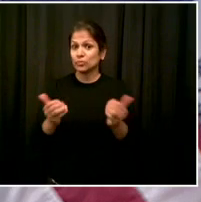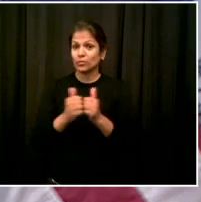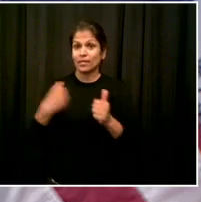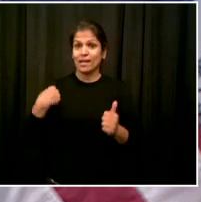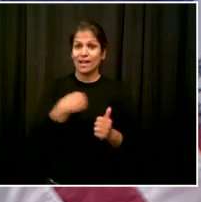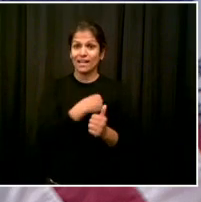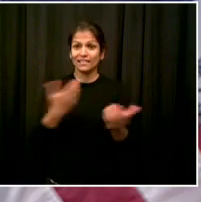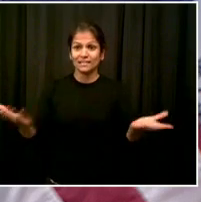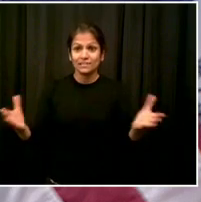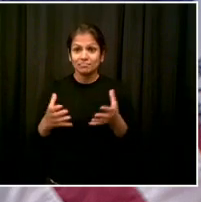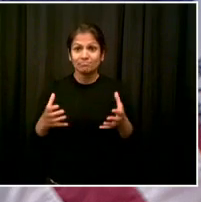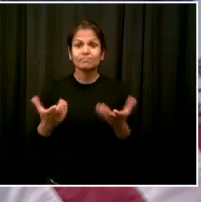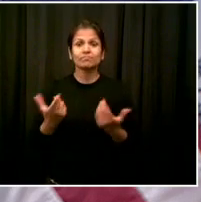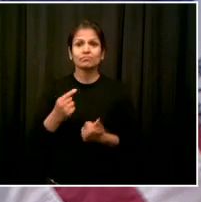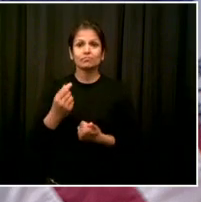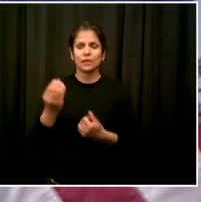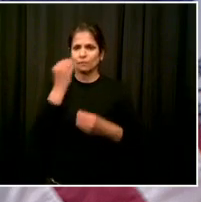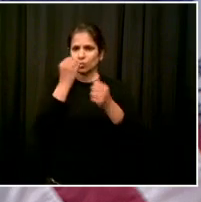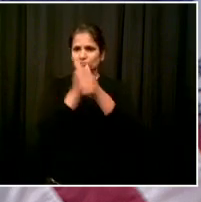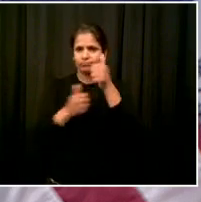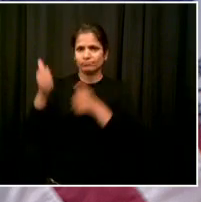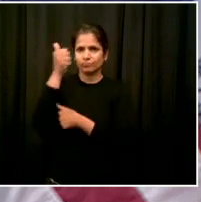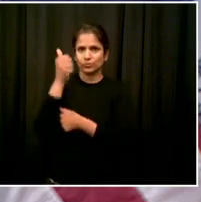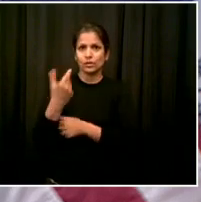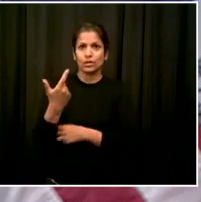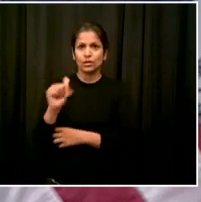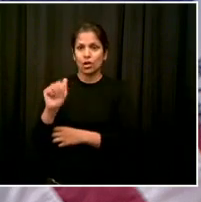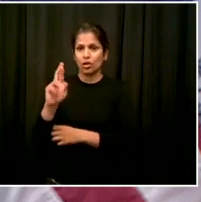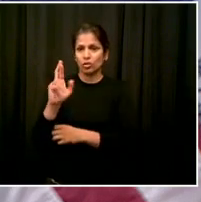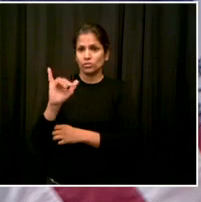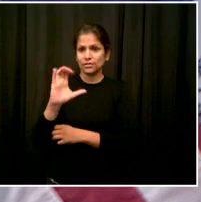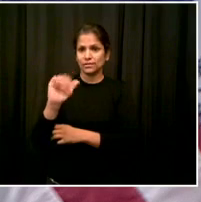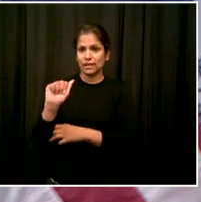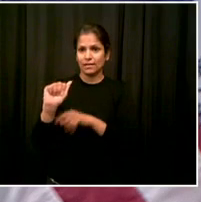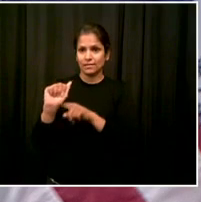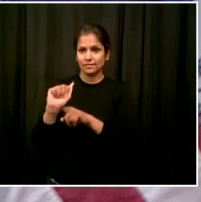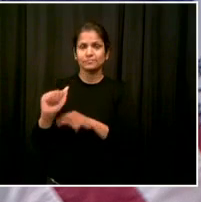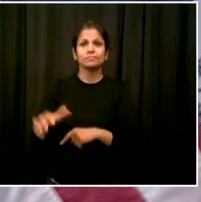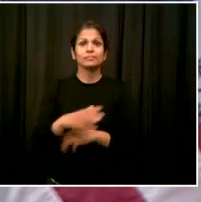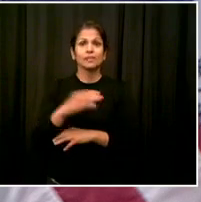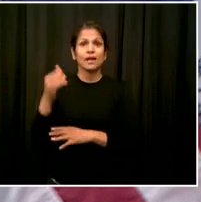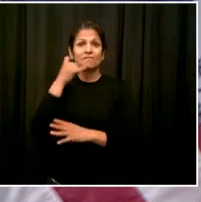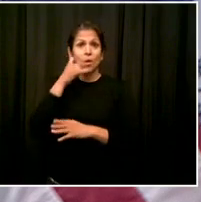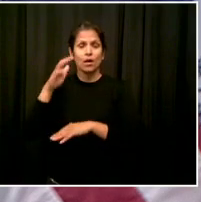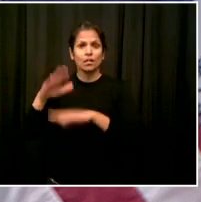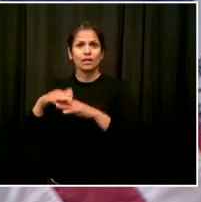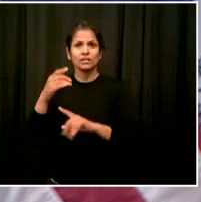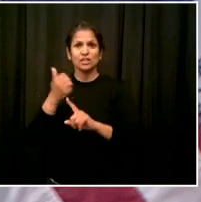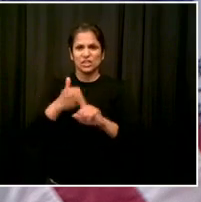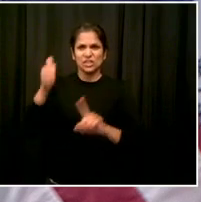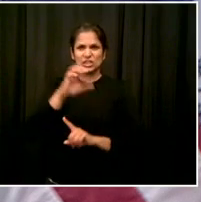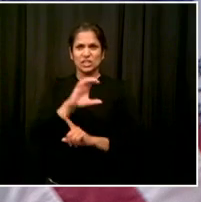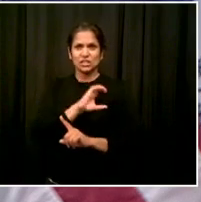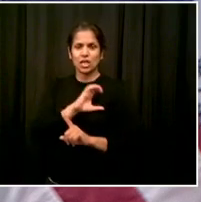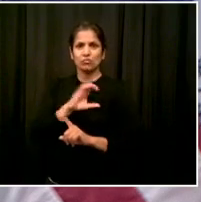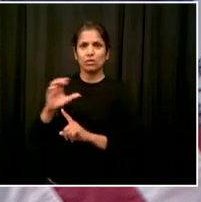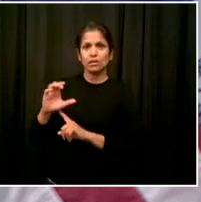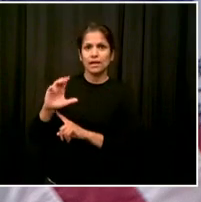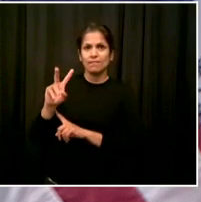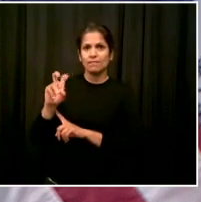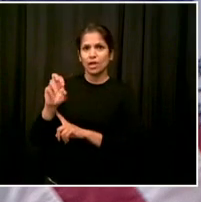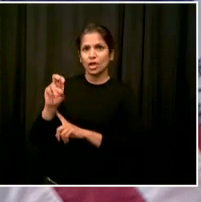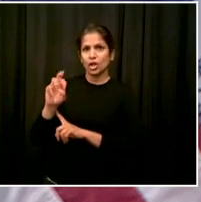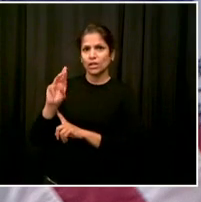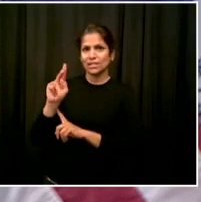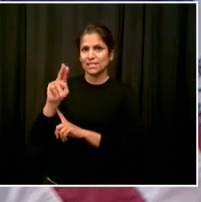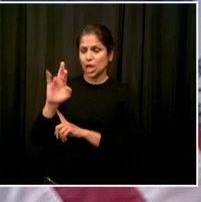Garcia here in person, and on the phone we have Sheriff Frizito and Senior Advisor Varma. So with that, I will start with Juliet from